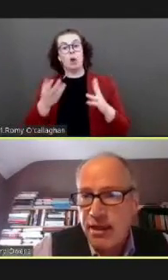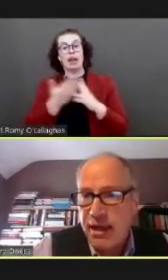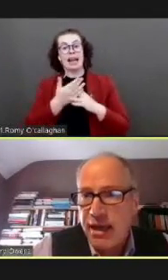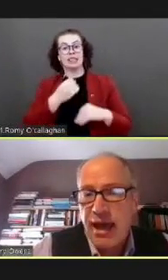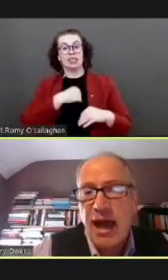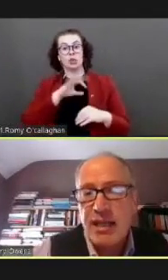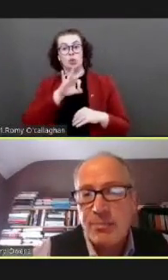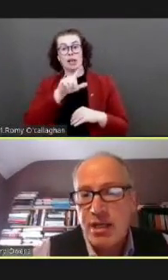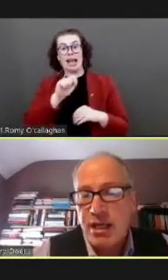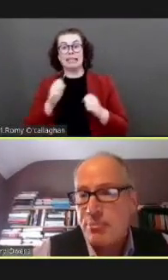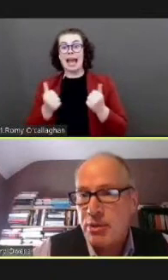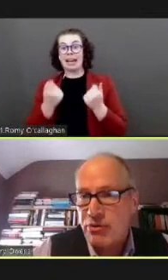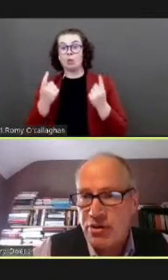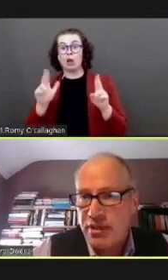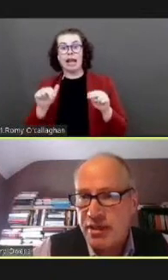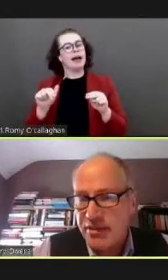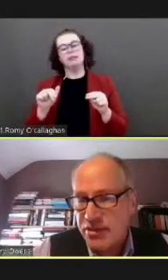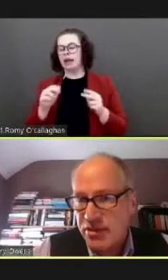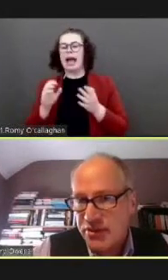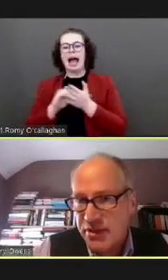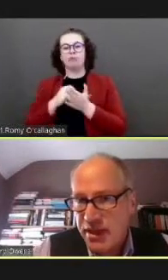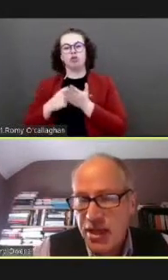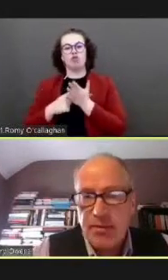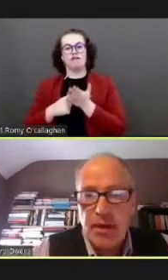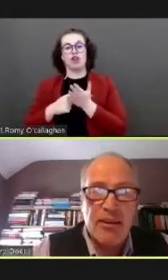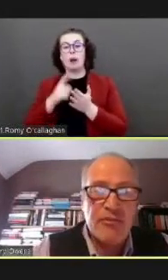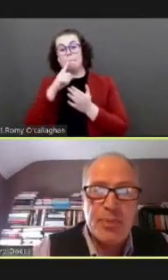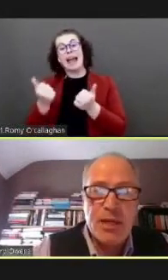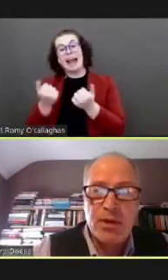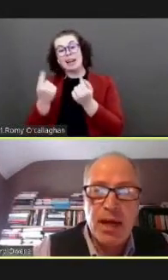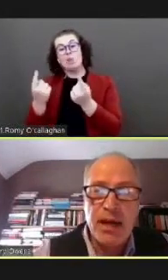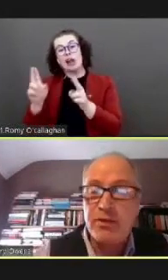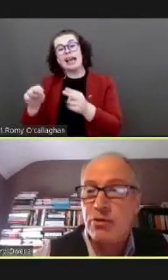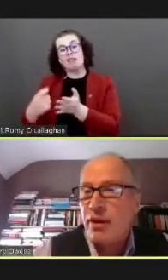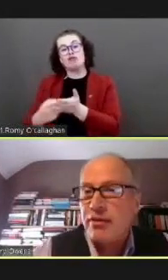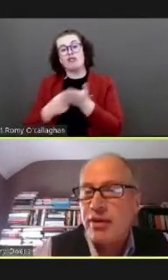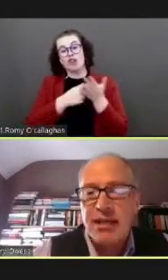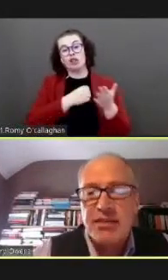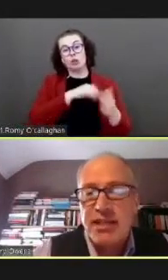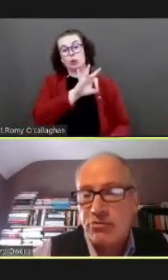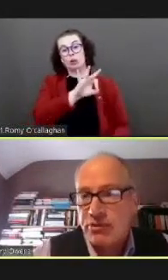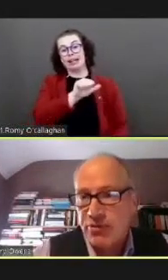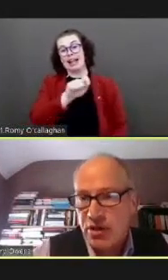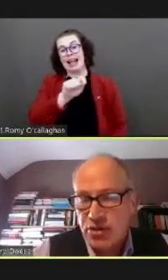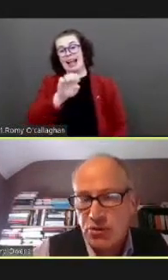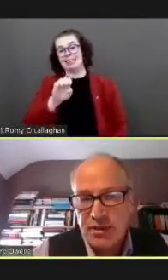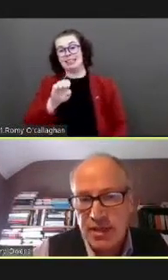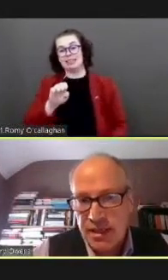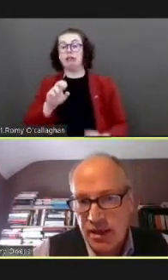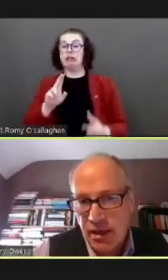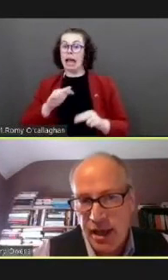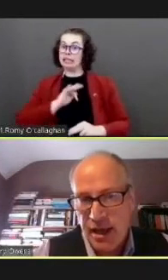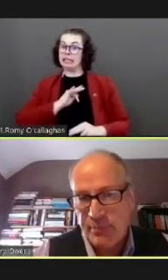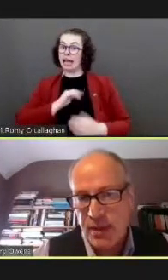referral. Anybody can be referred to the gate service. If people, they can self-refer.